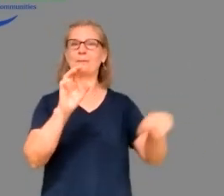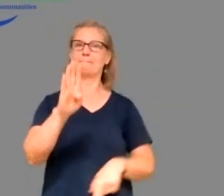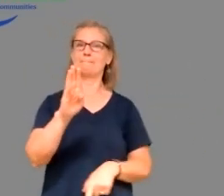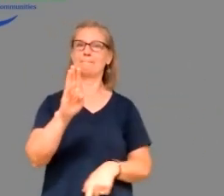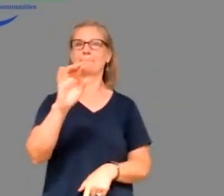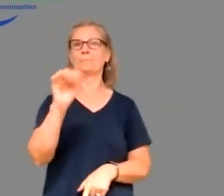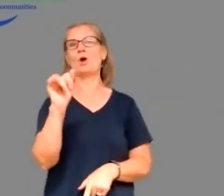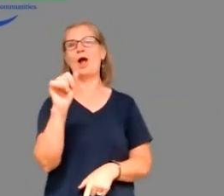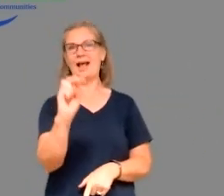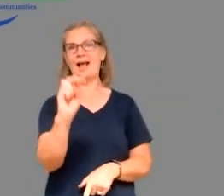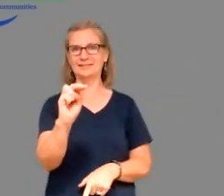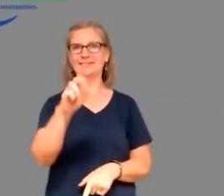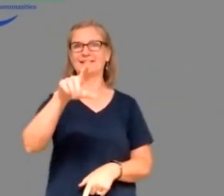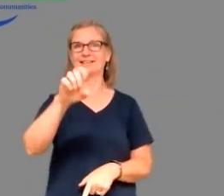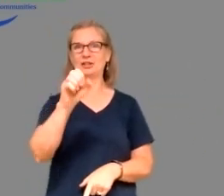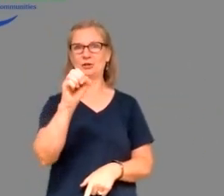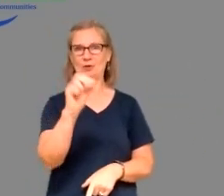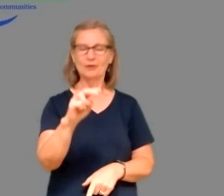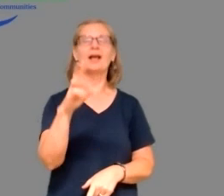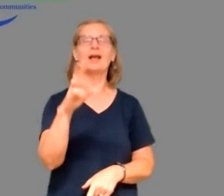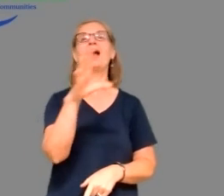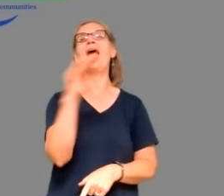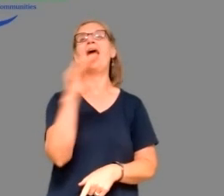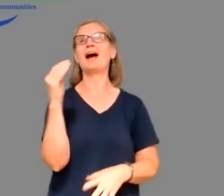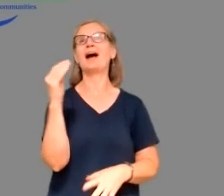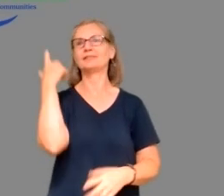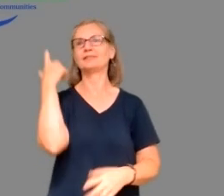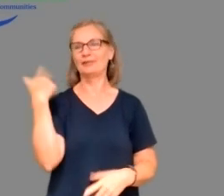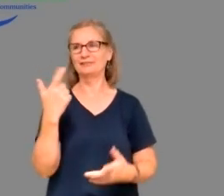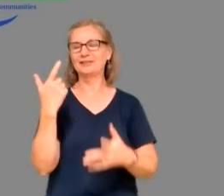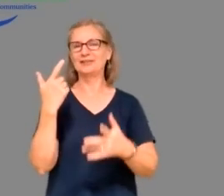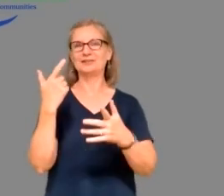our American Sign Language translator.